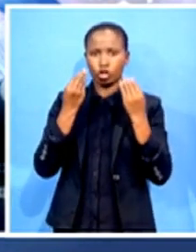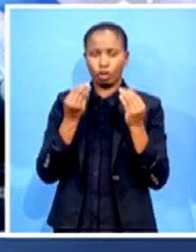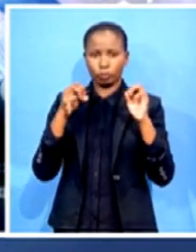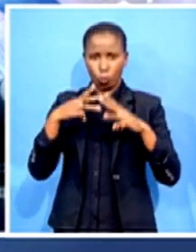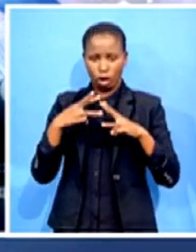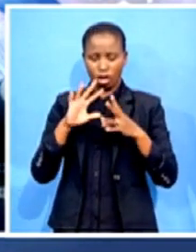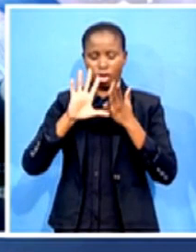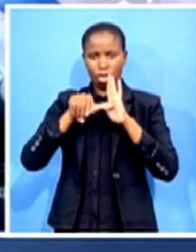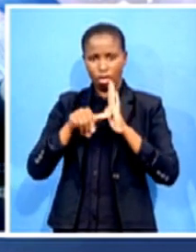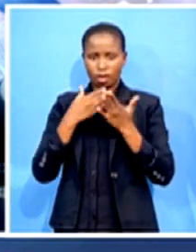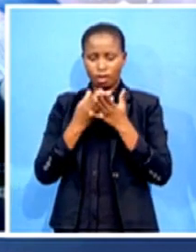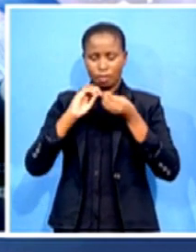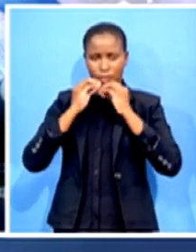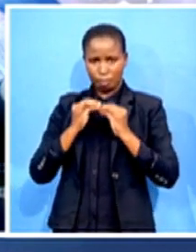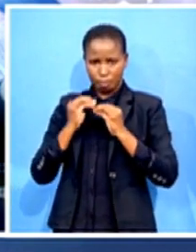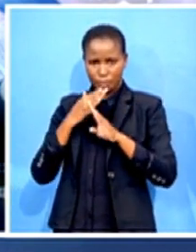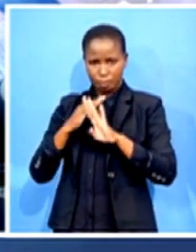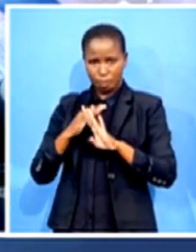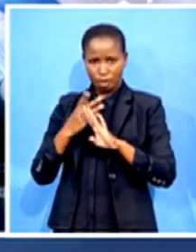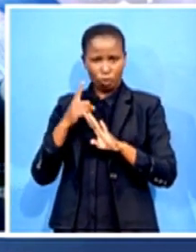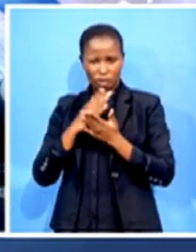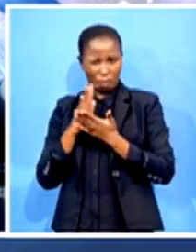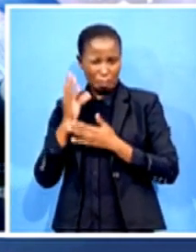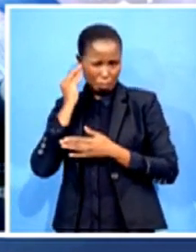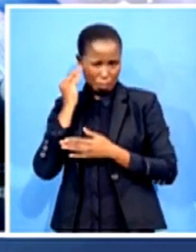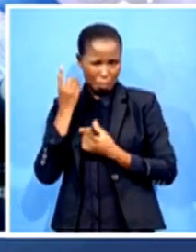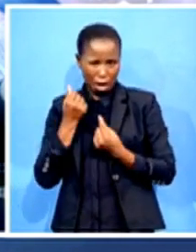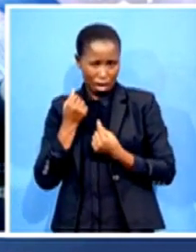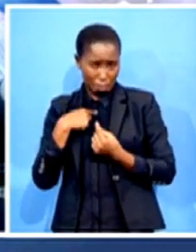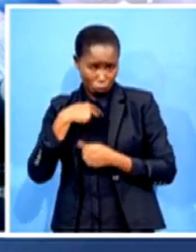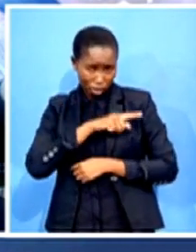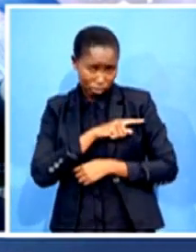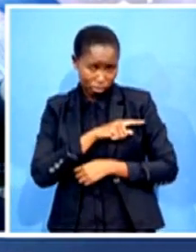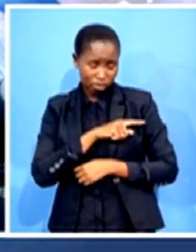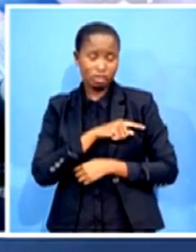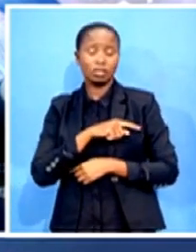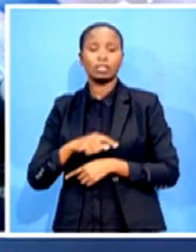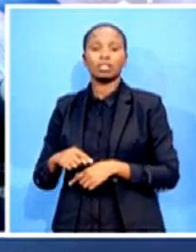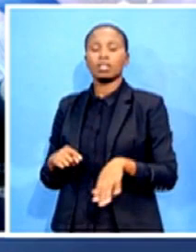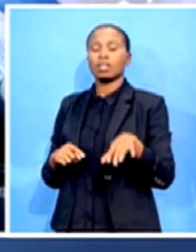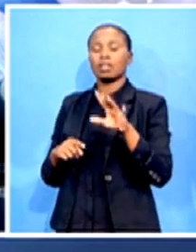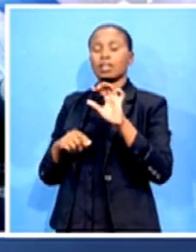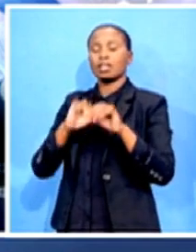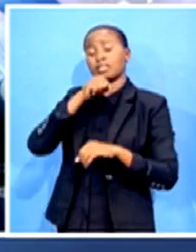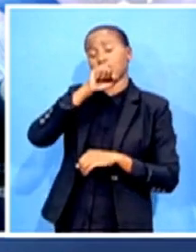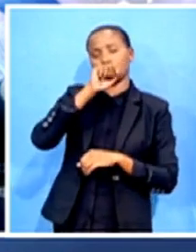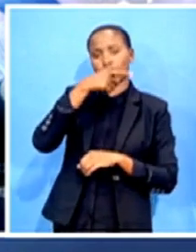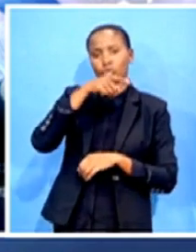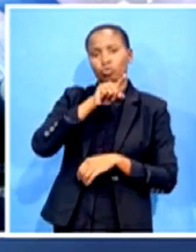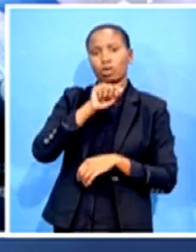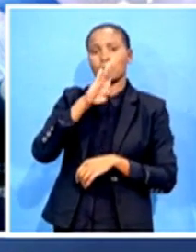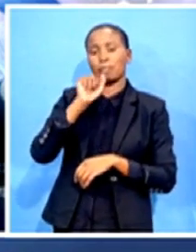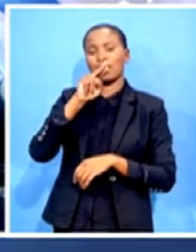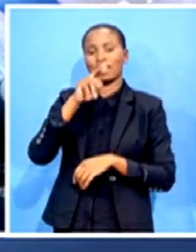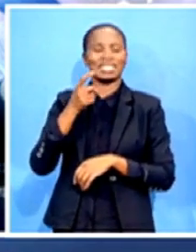of money is paid, correct? Yes, very much so, Blaine. You've got it in the simplest form explained. Good. That's the way I